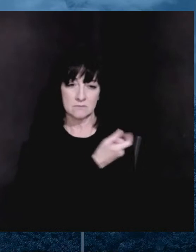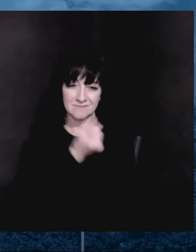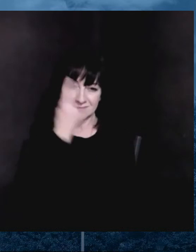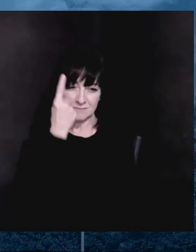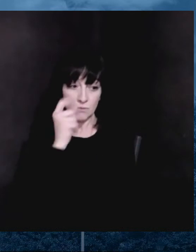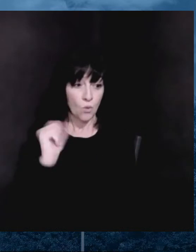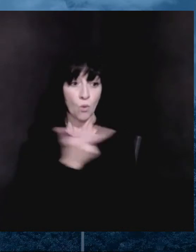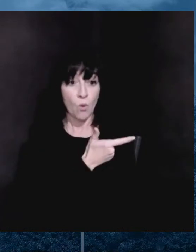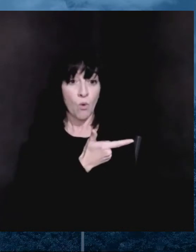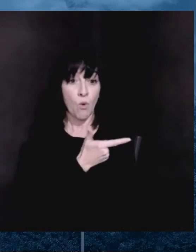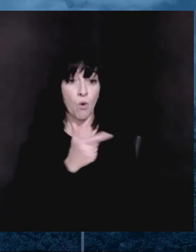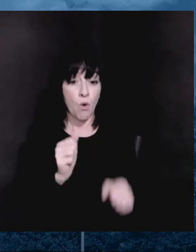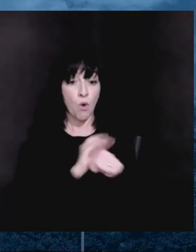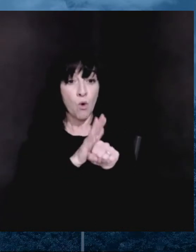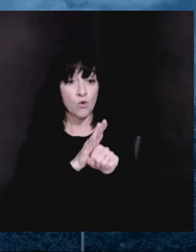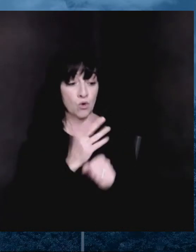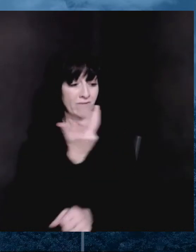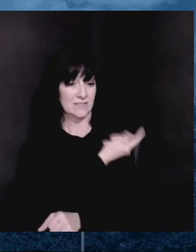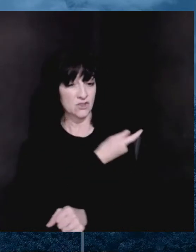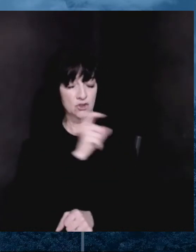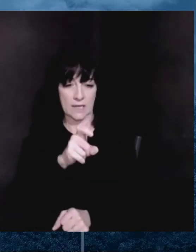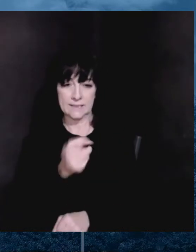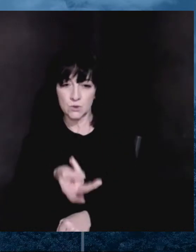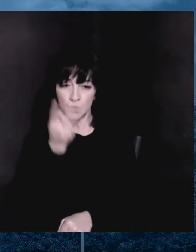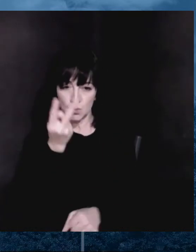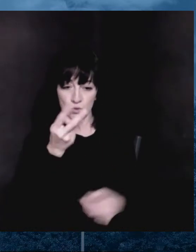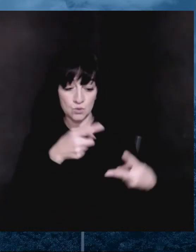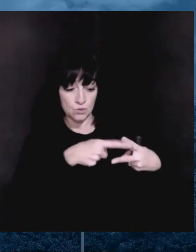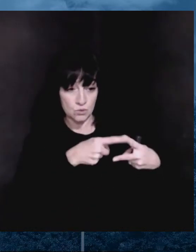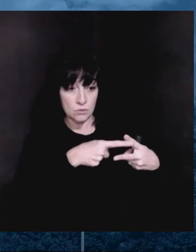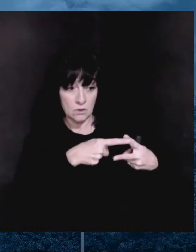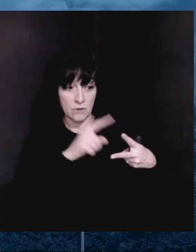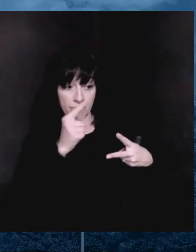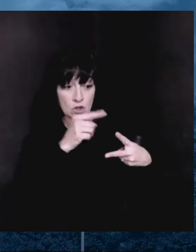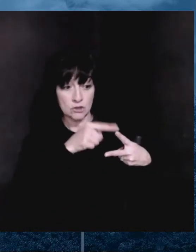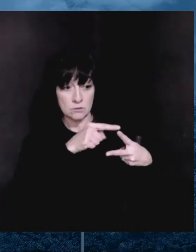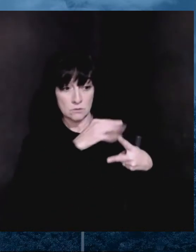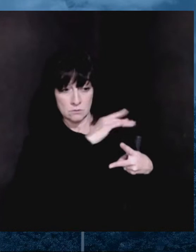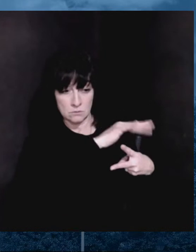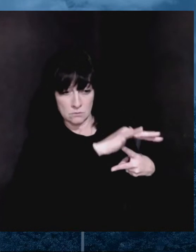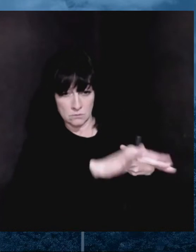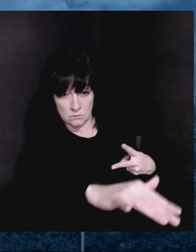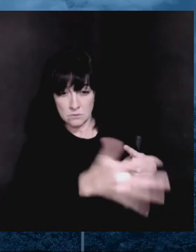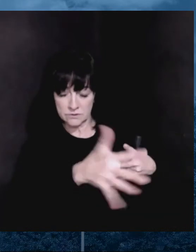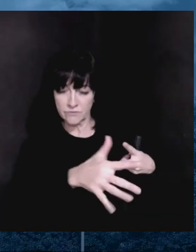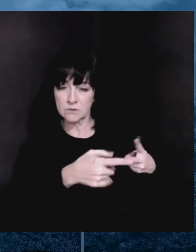moving forward as we have vaccine available.